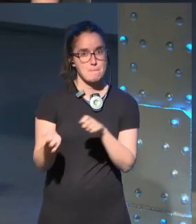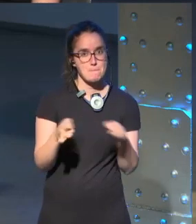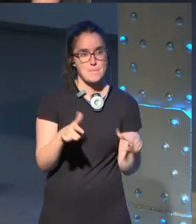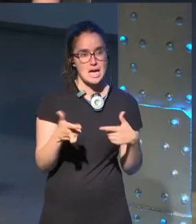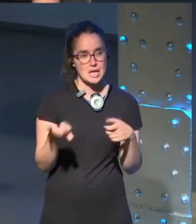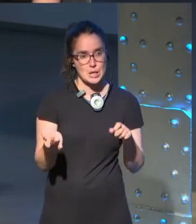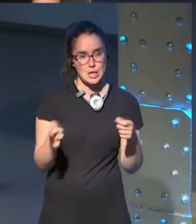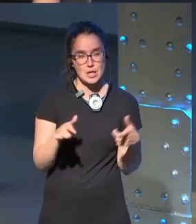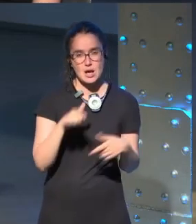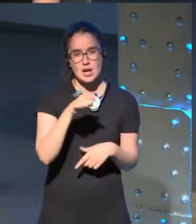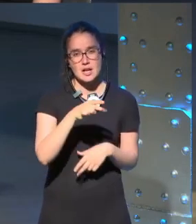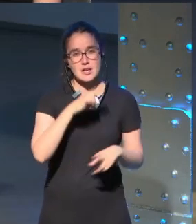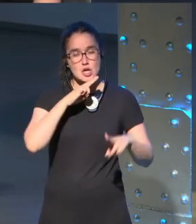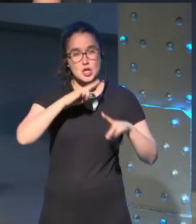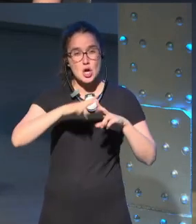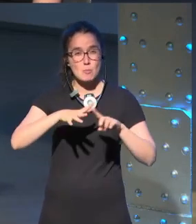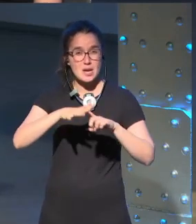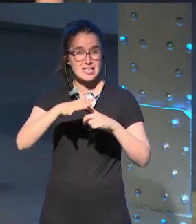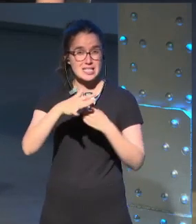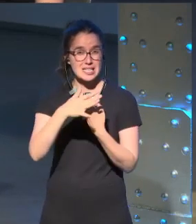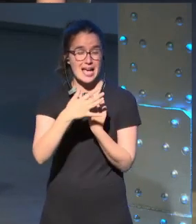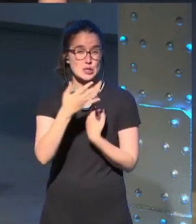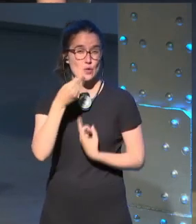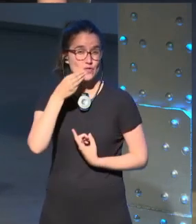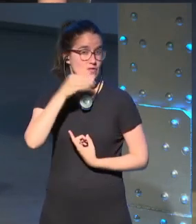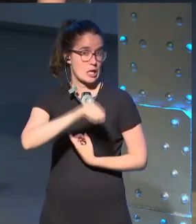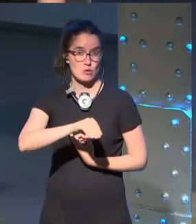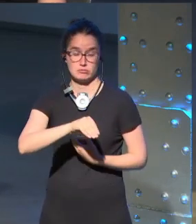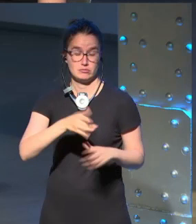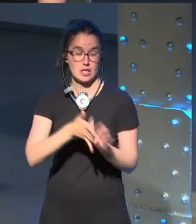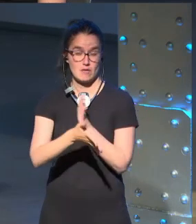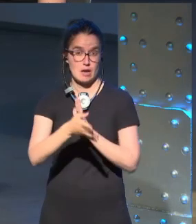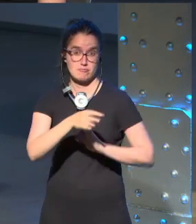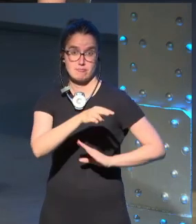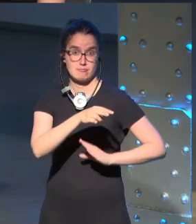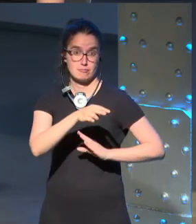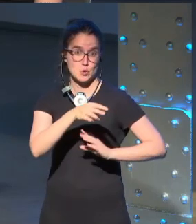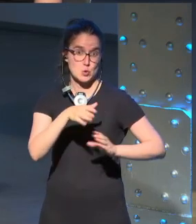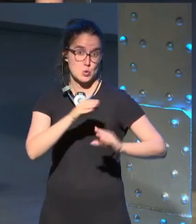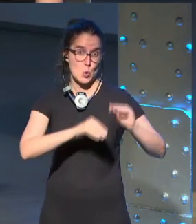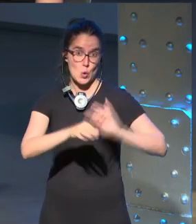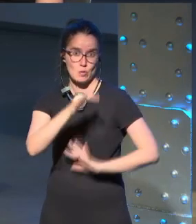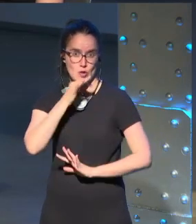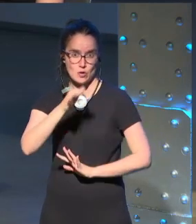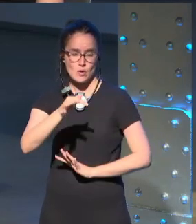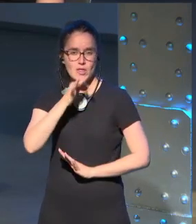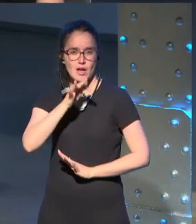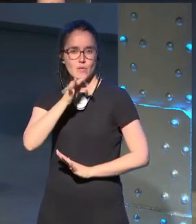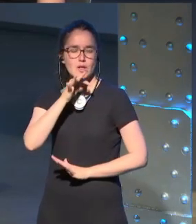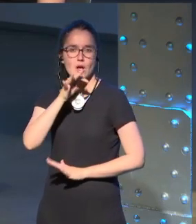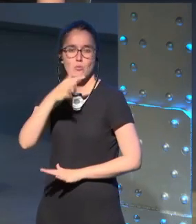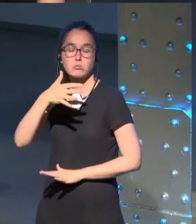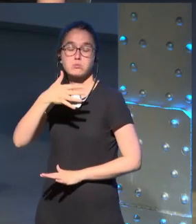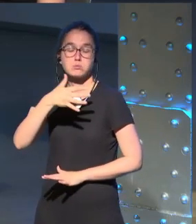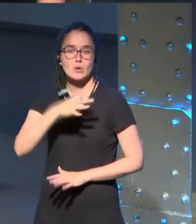completely, and I might in the future have Dave be working on a fictional cold case. If